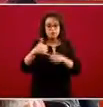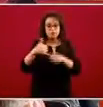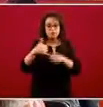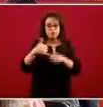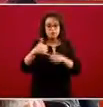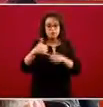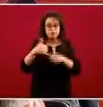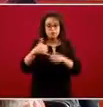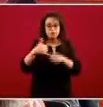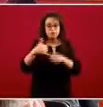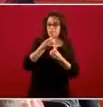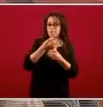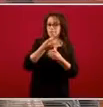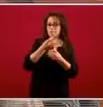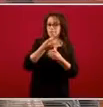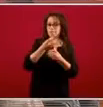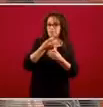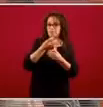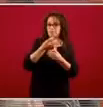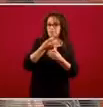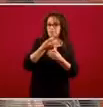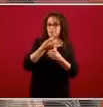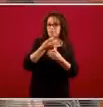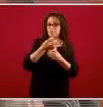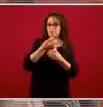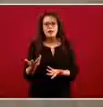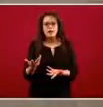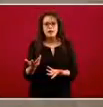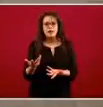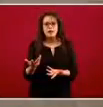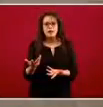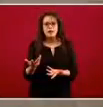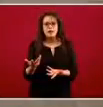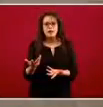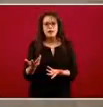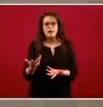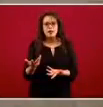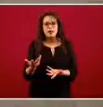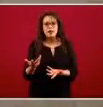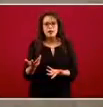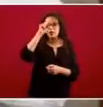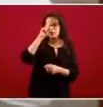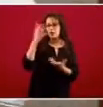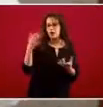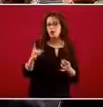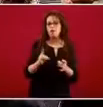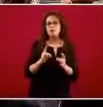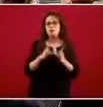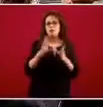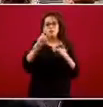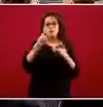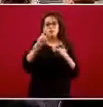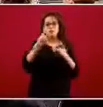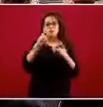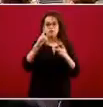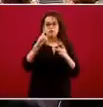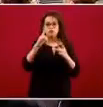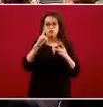to this day, just a few minutes before I came here, we had processed over 5,000